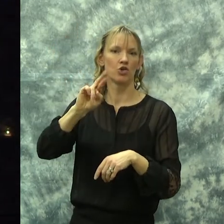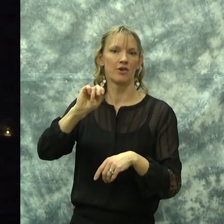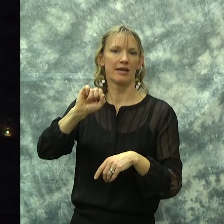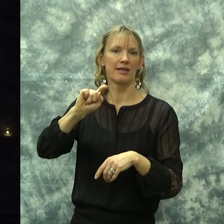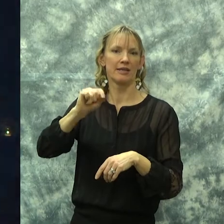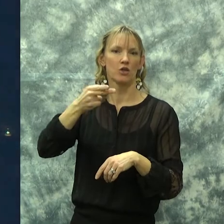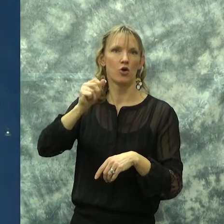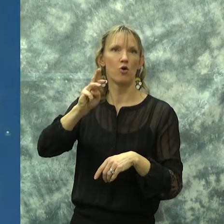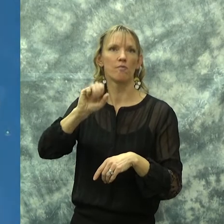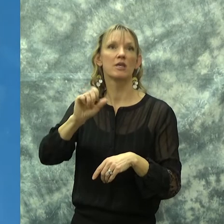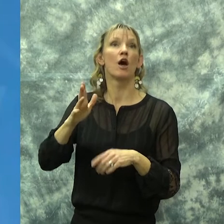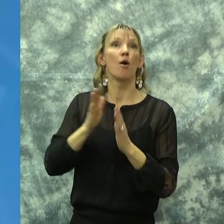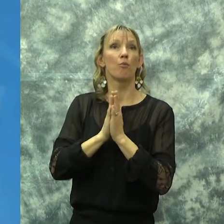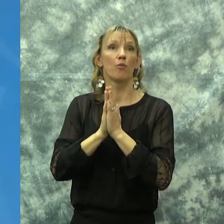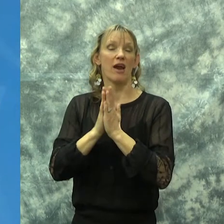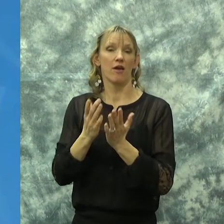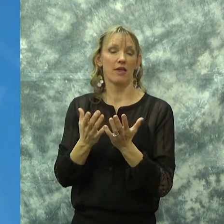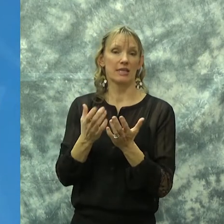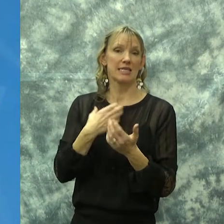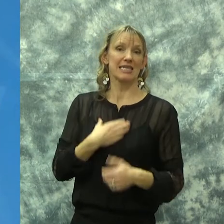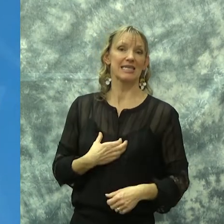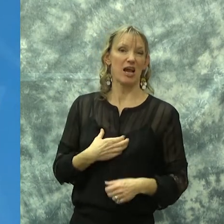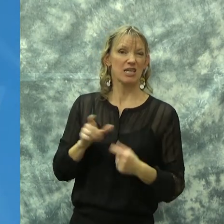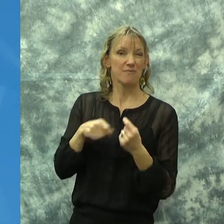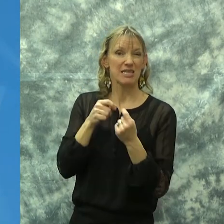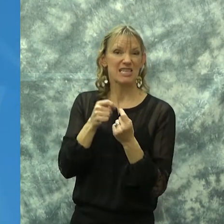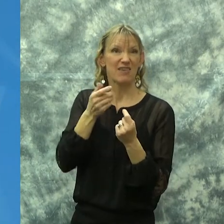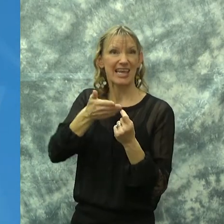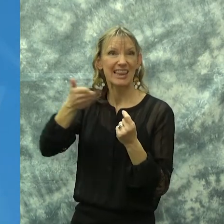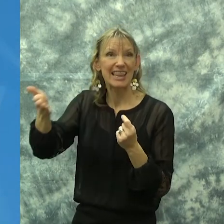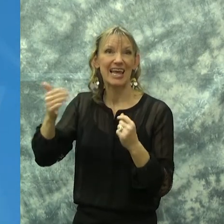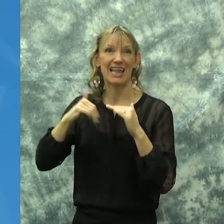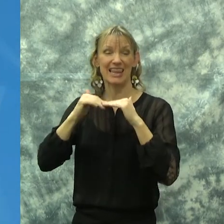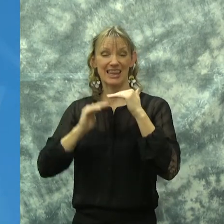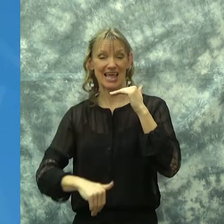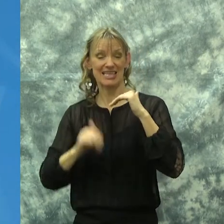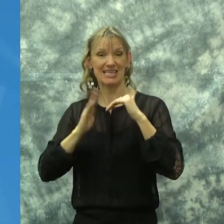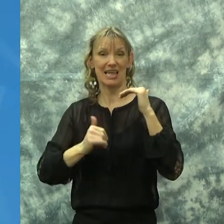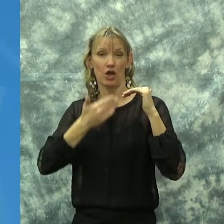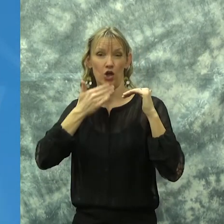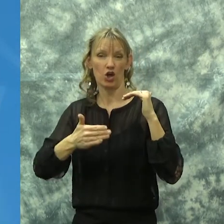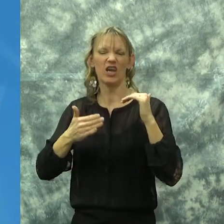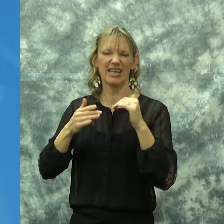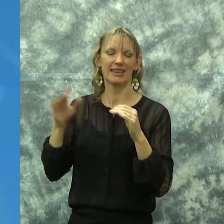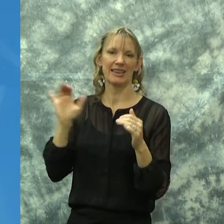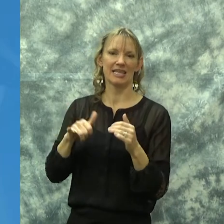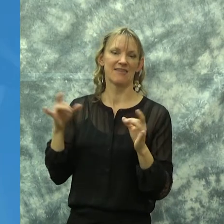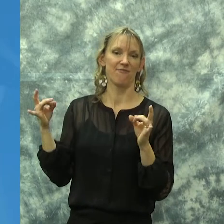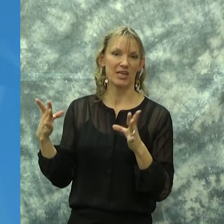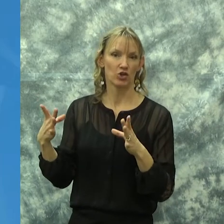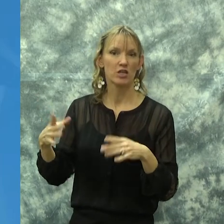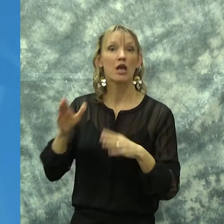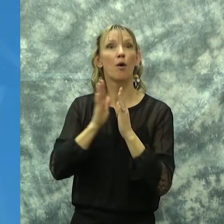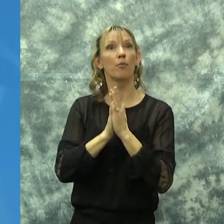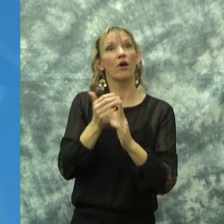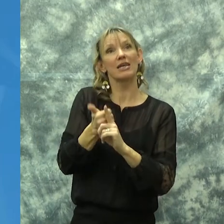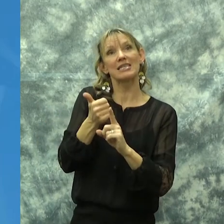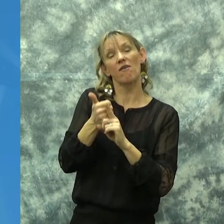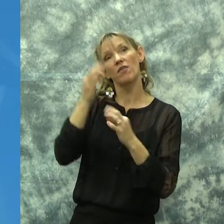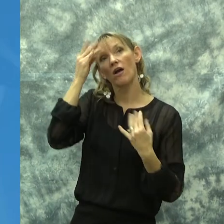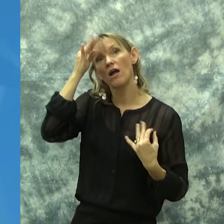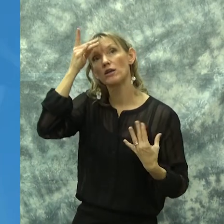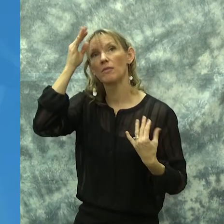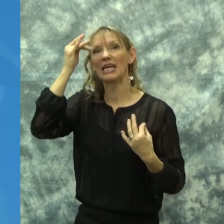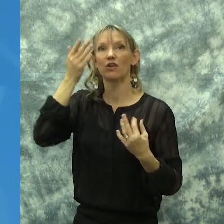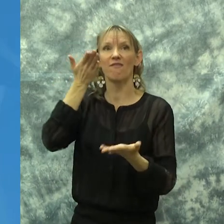said, "Prayer that craves a particular commodity, anything less than all good, is vicious. Prayer is the contemplation of the